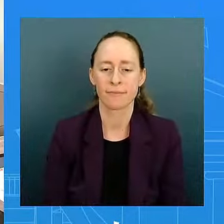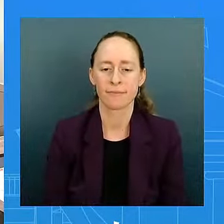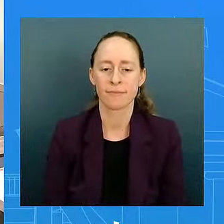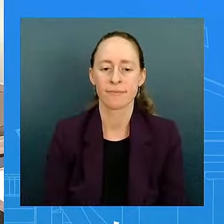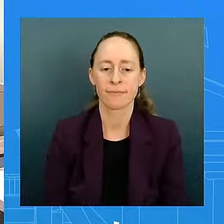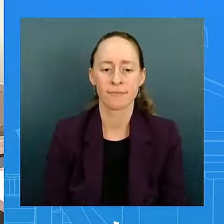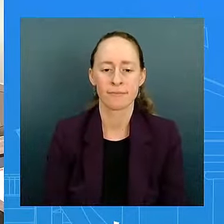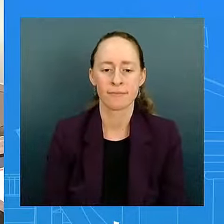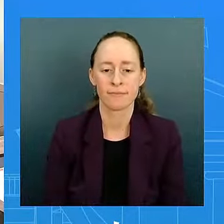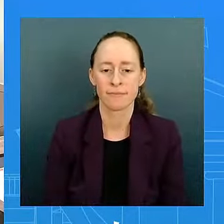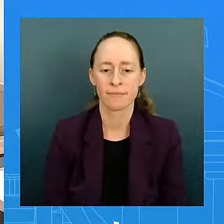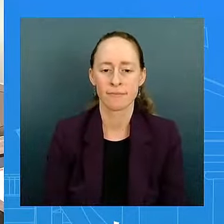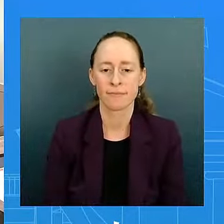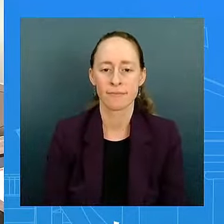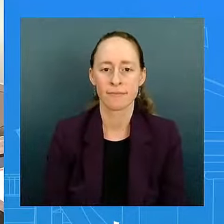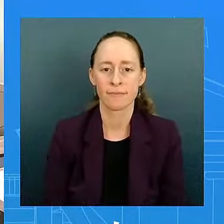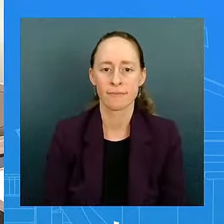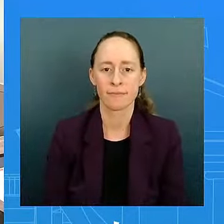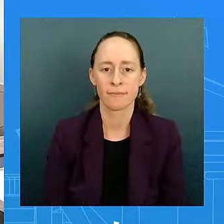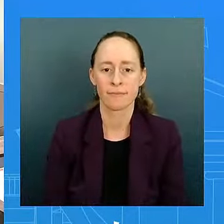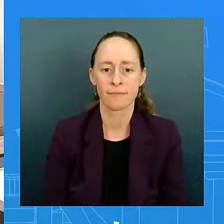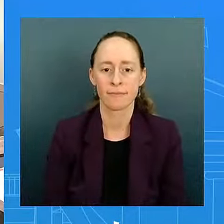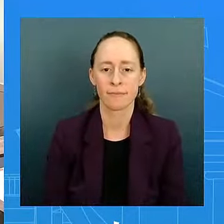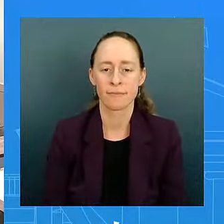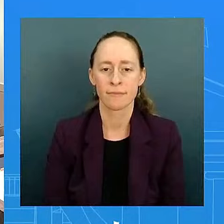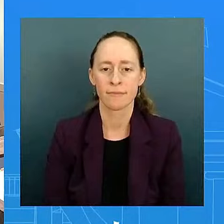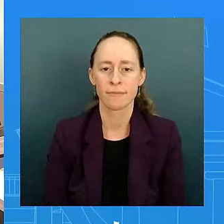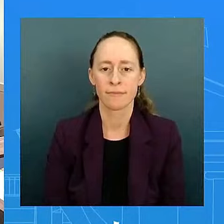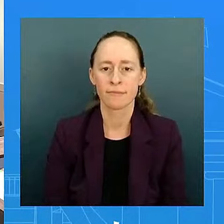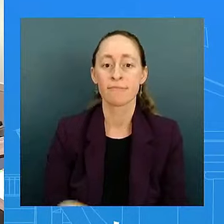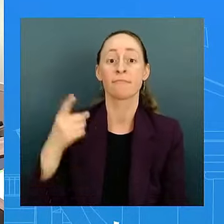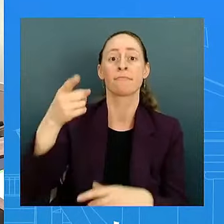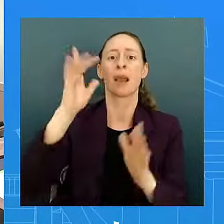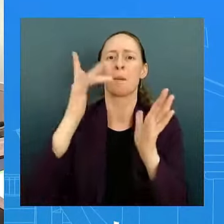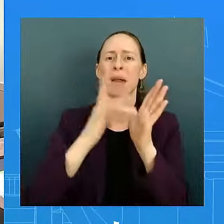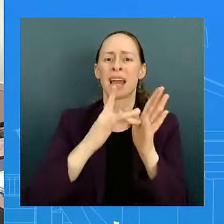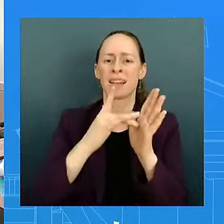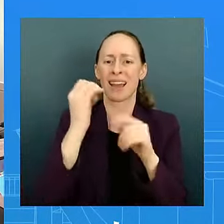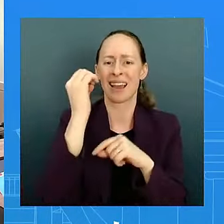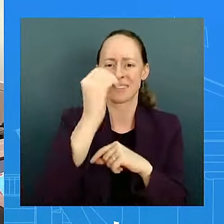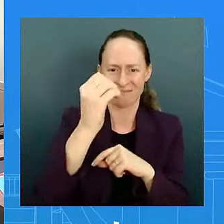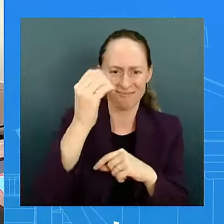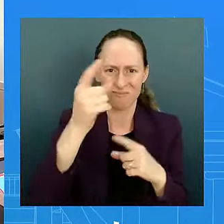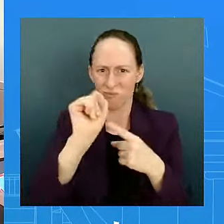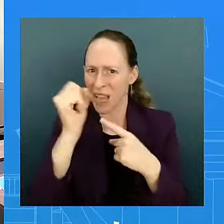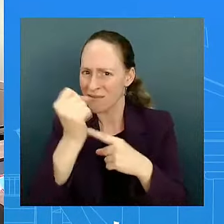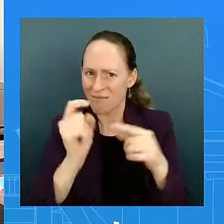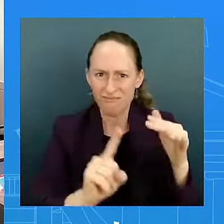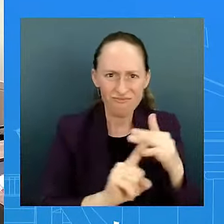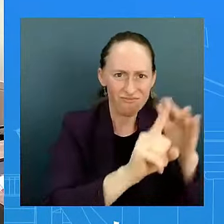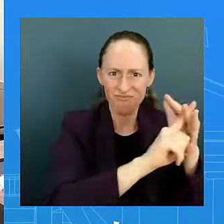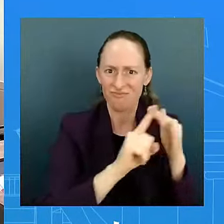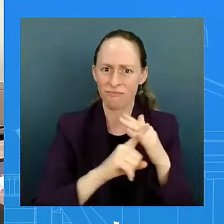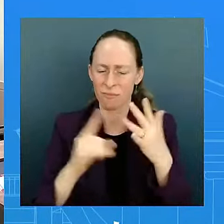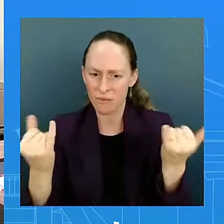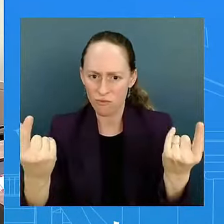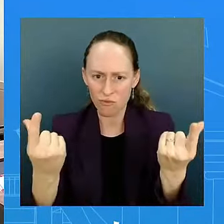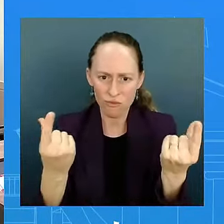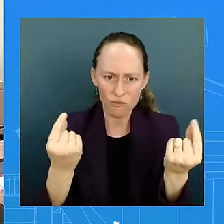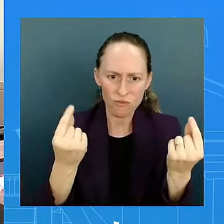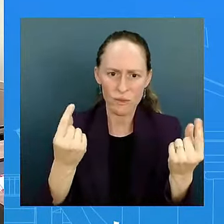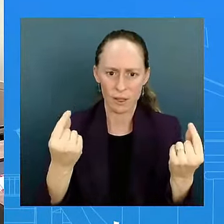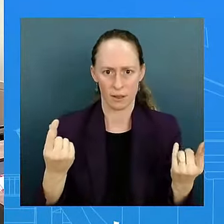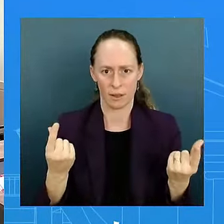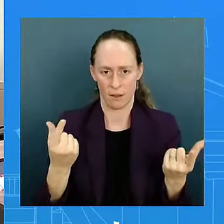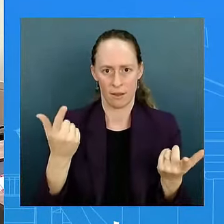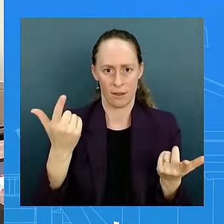When it comes to the situation in the Middle East, what signs is the administration seeing that Iran is preparing to attack Israel?